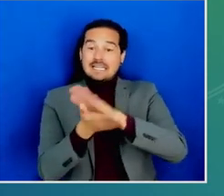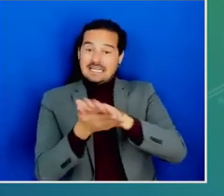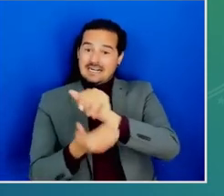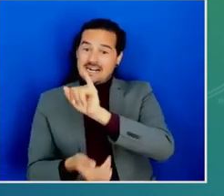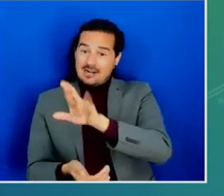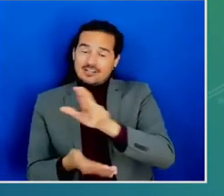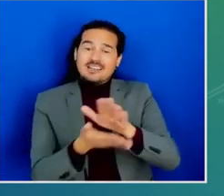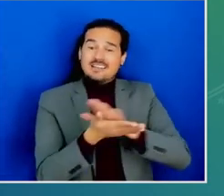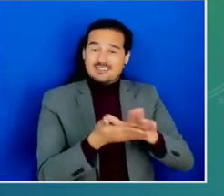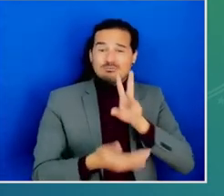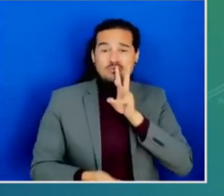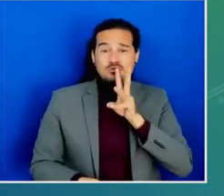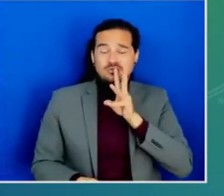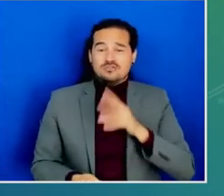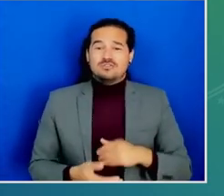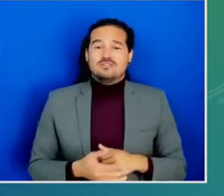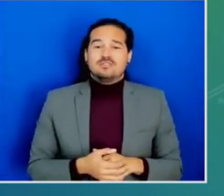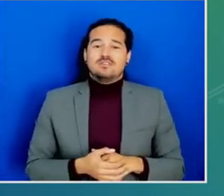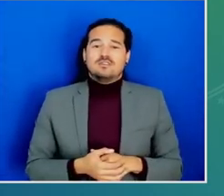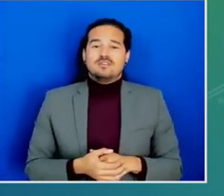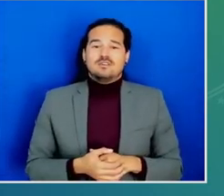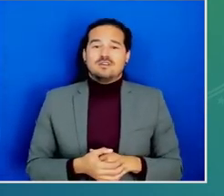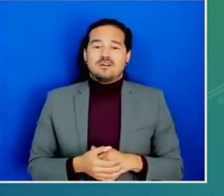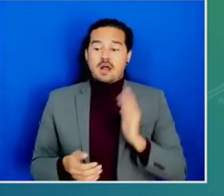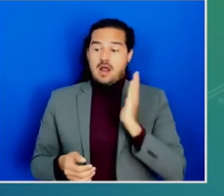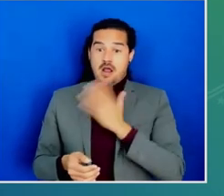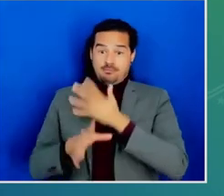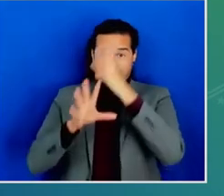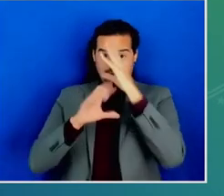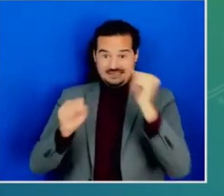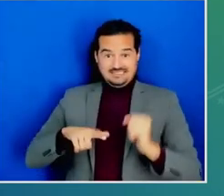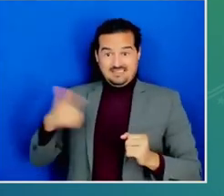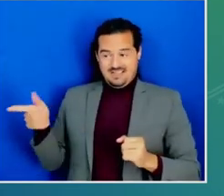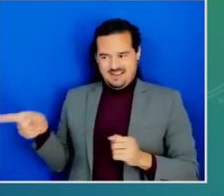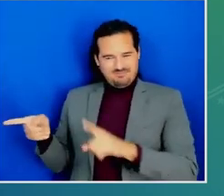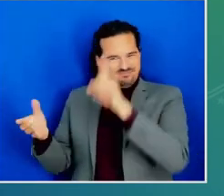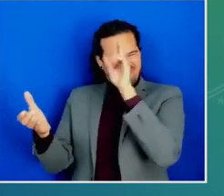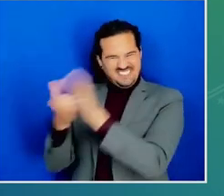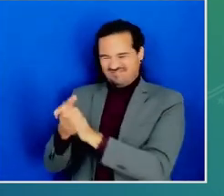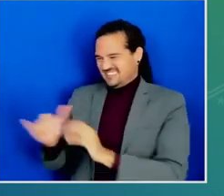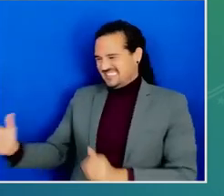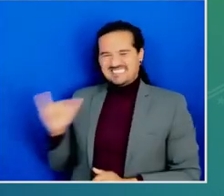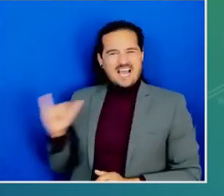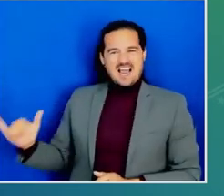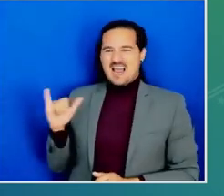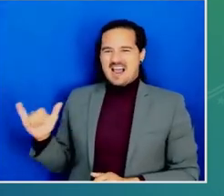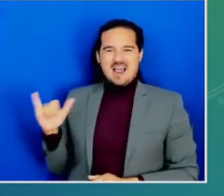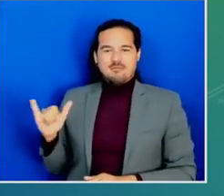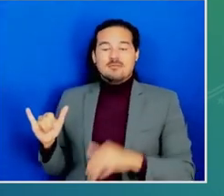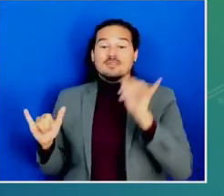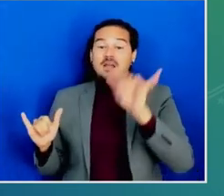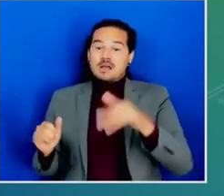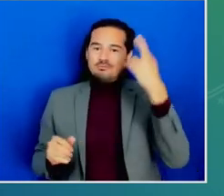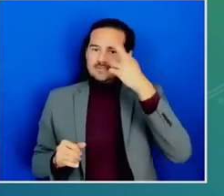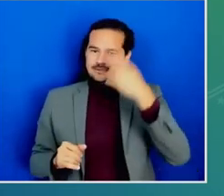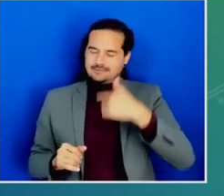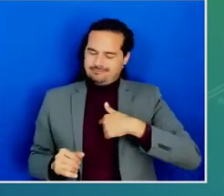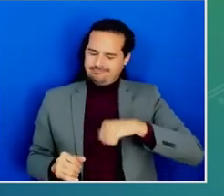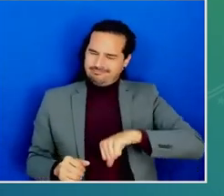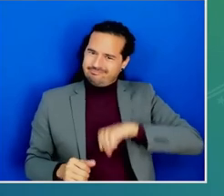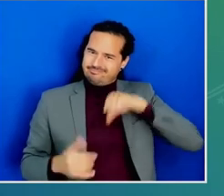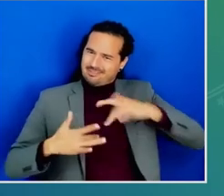was so proud to join Joe Biden as his running mate was because he was proposing one of the most